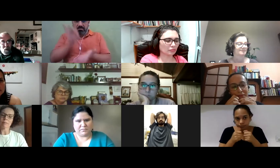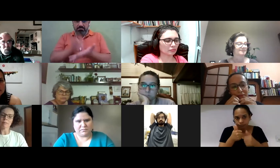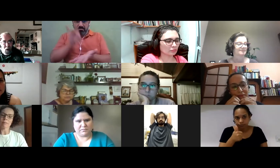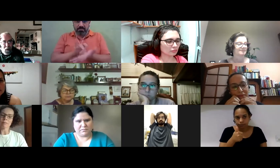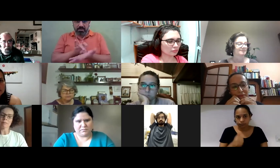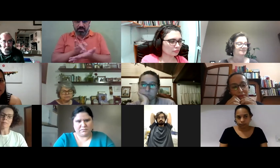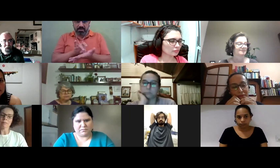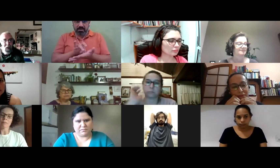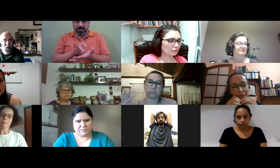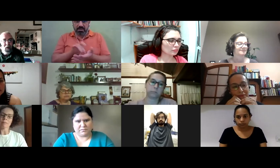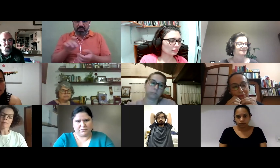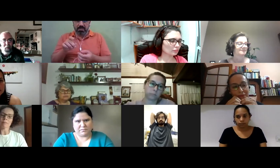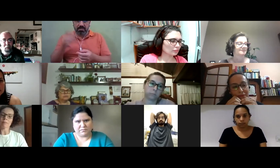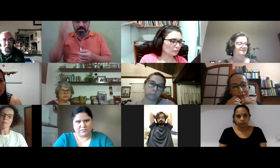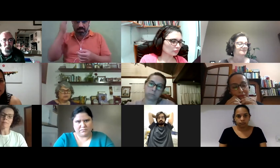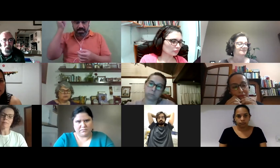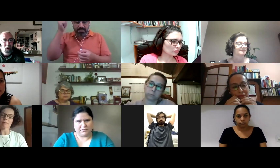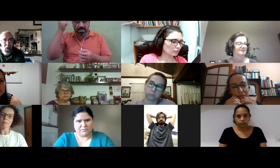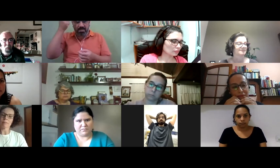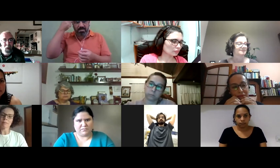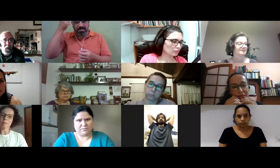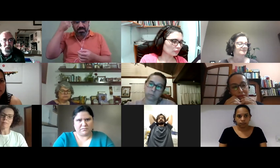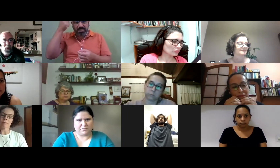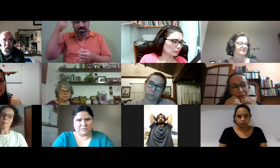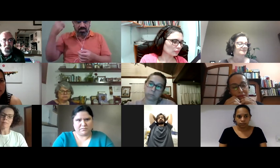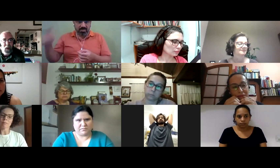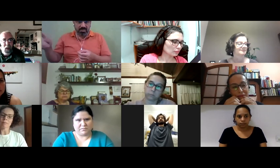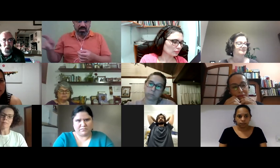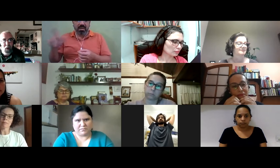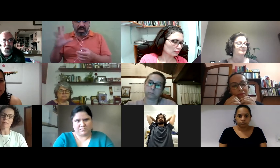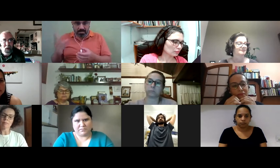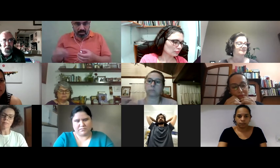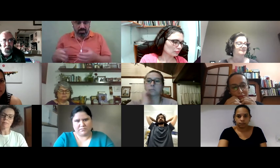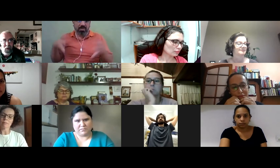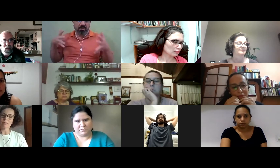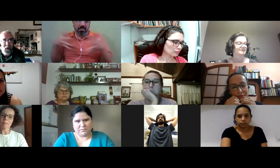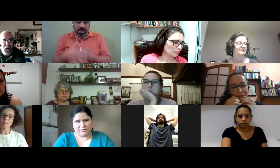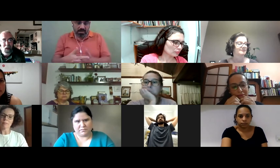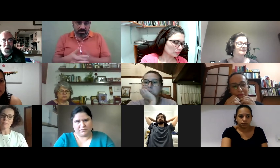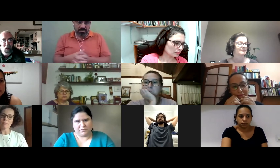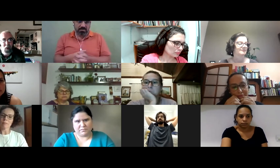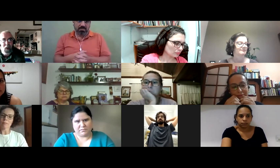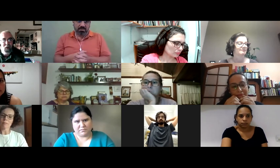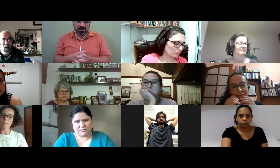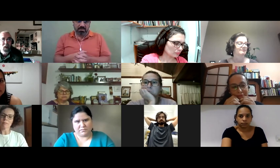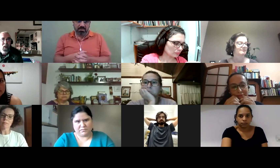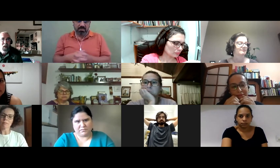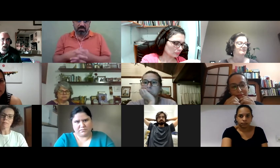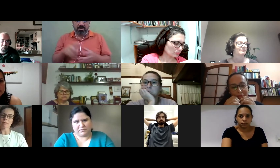have in mind is much more complex organizations, that is to say, like a whole